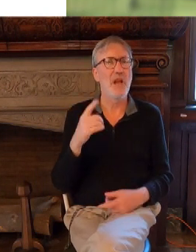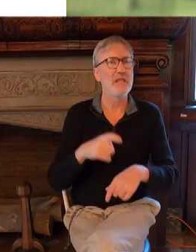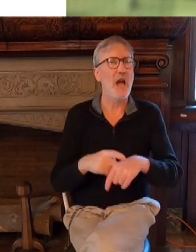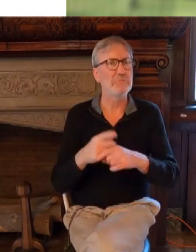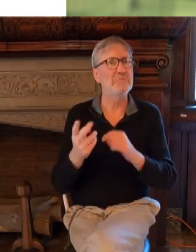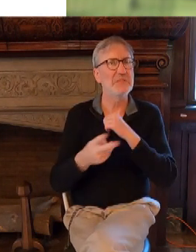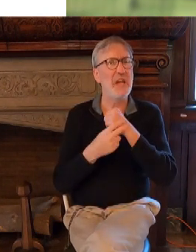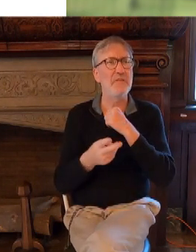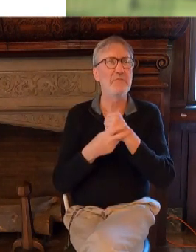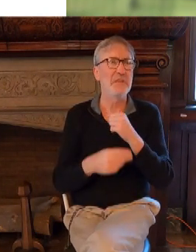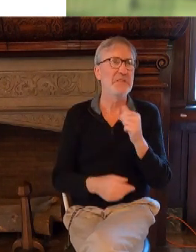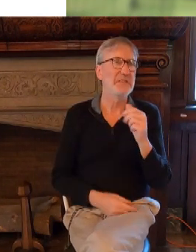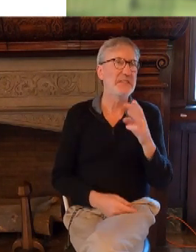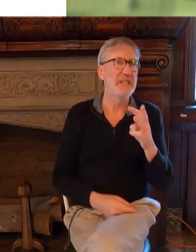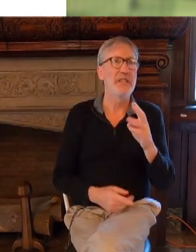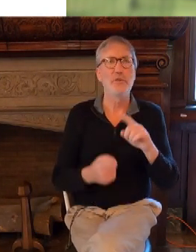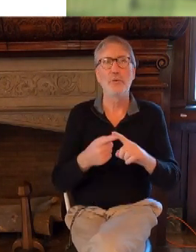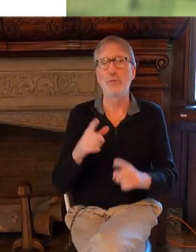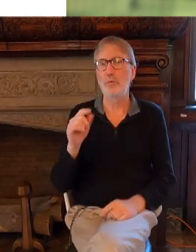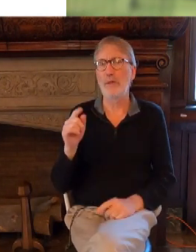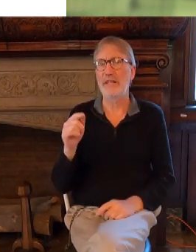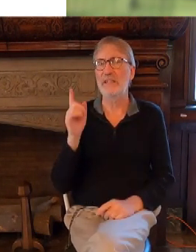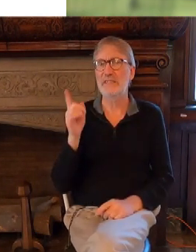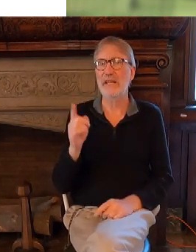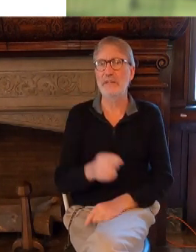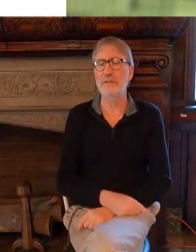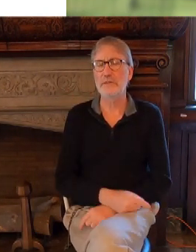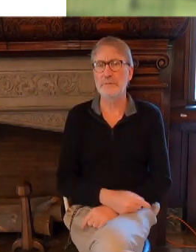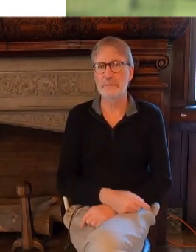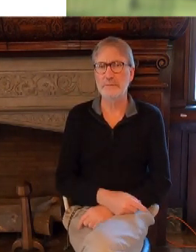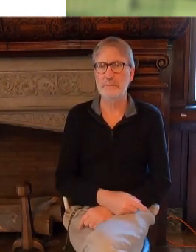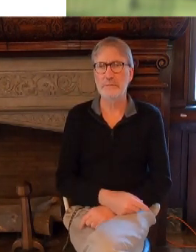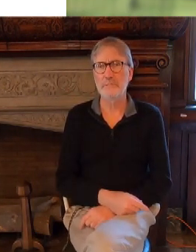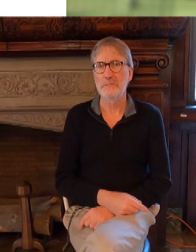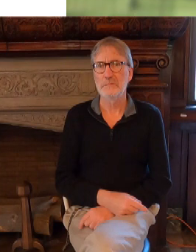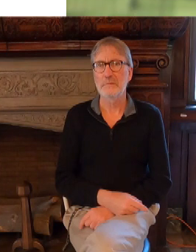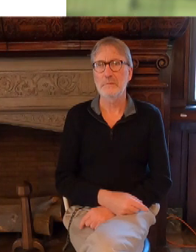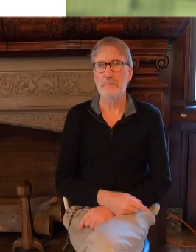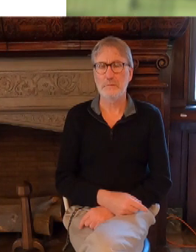times, anywhere from 16 to 20 seconds.